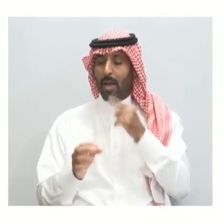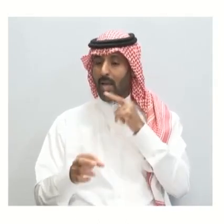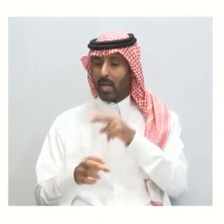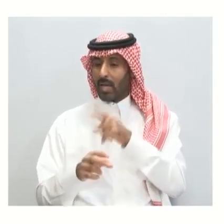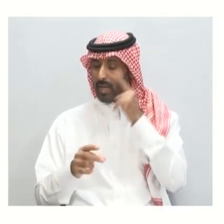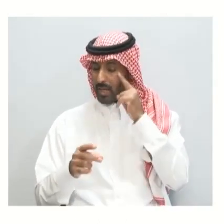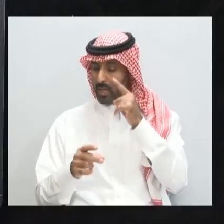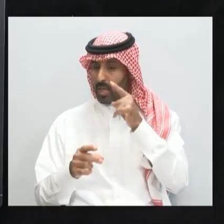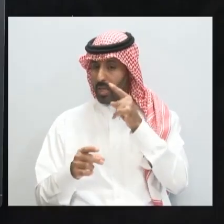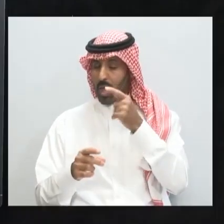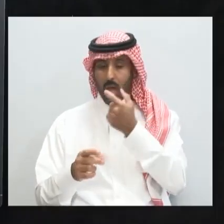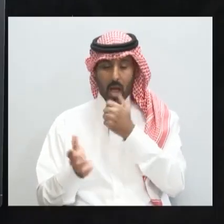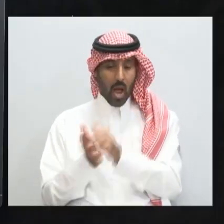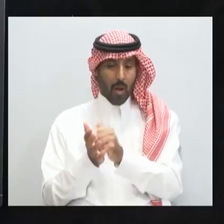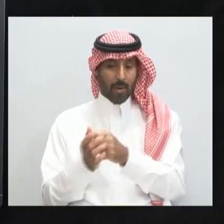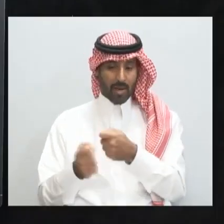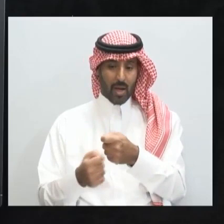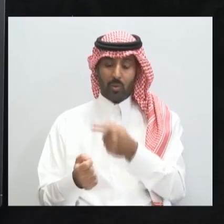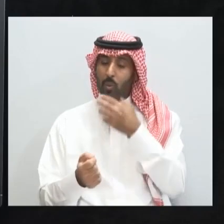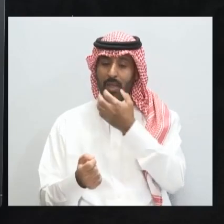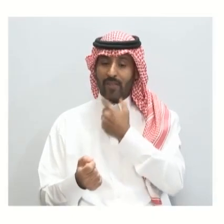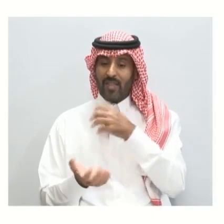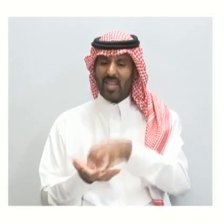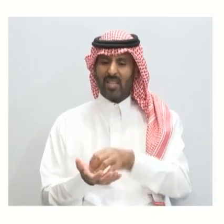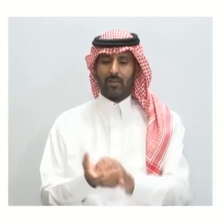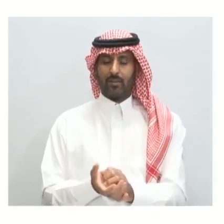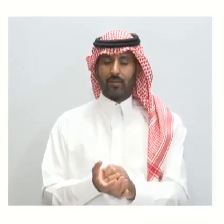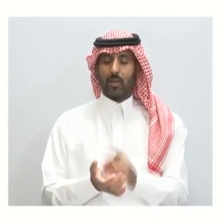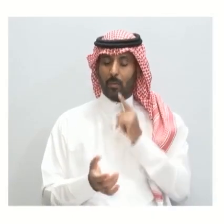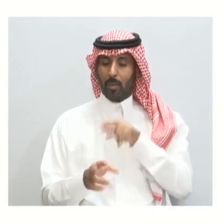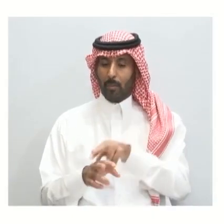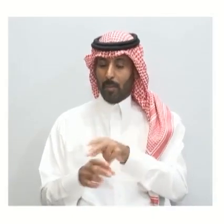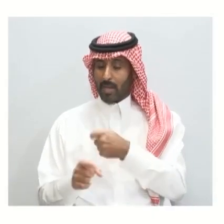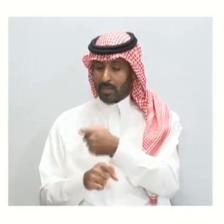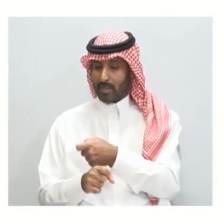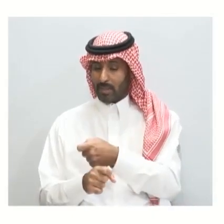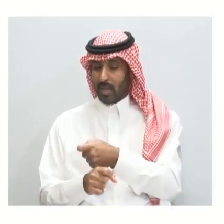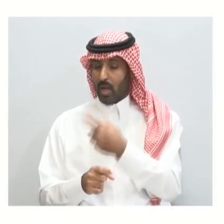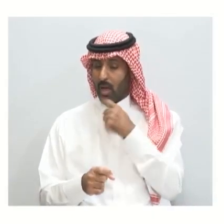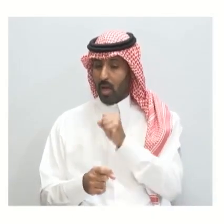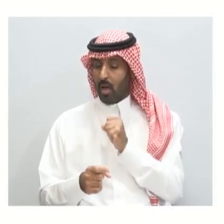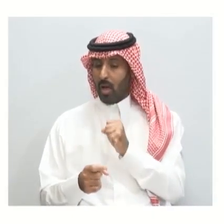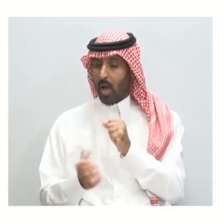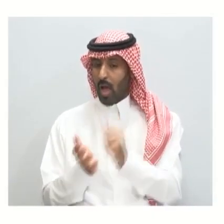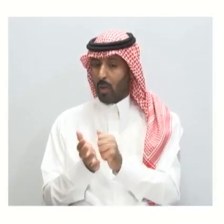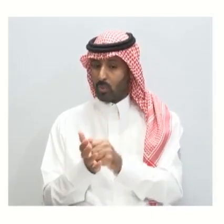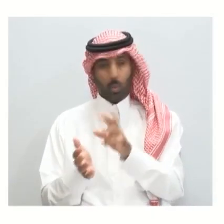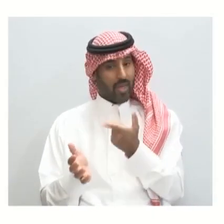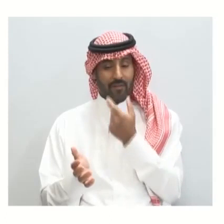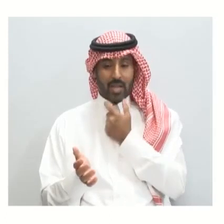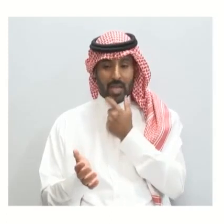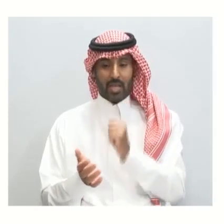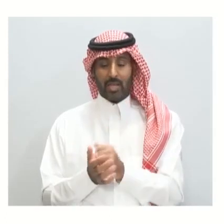can make it a complete sentence here by saying, my cousin has bought a house in Riyadh. So here